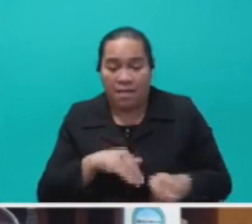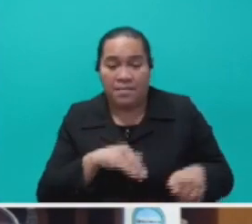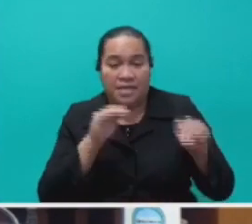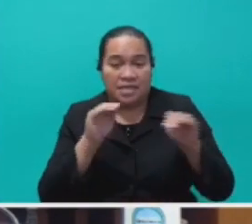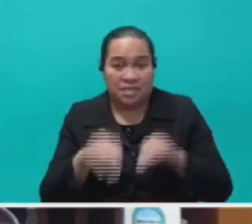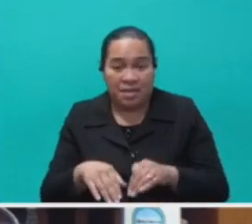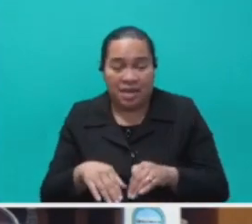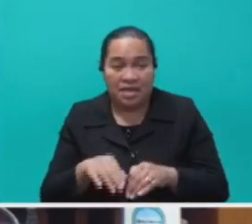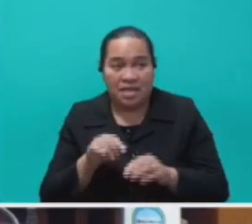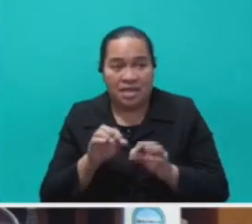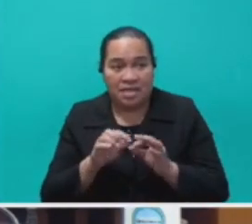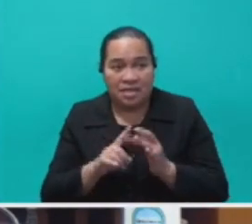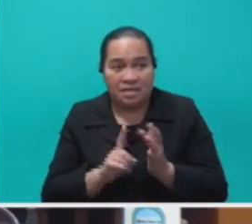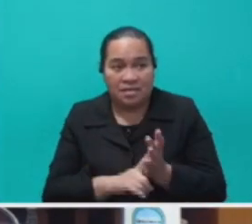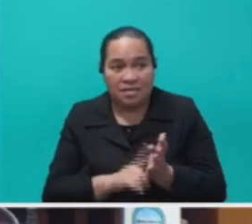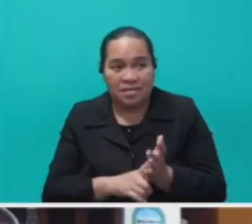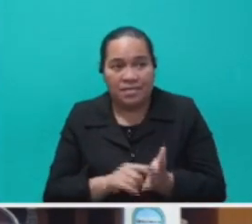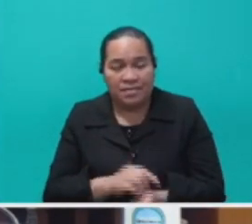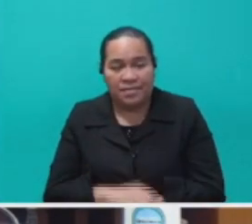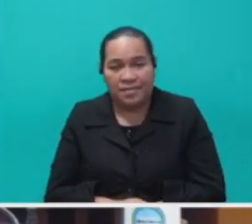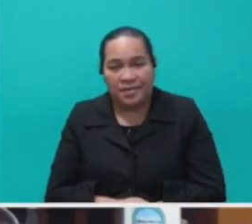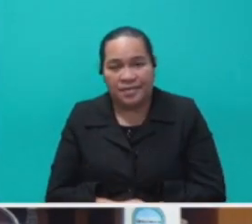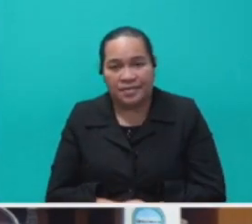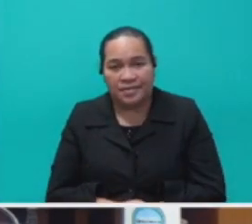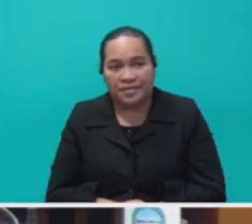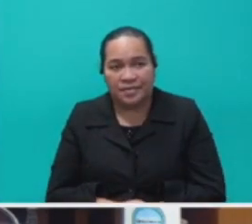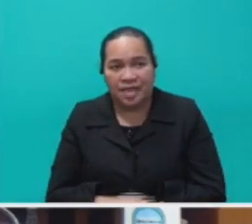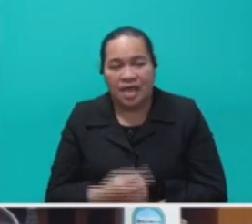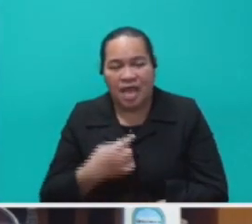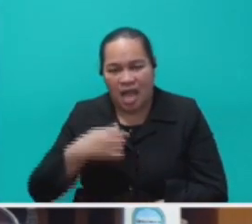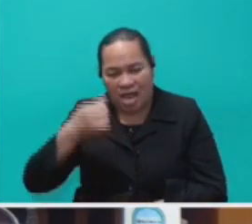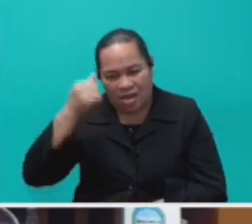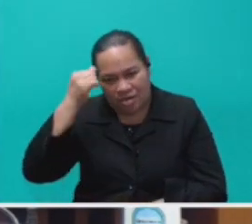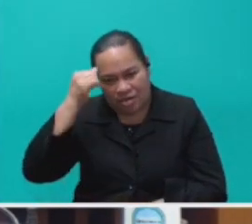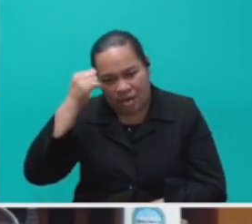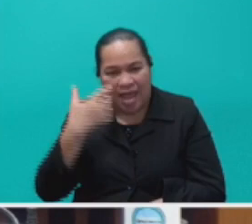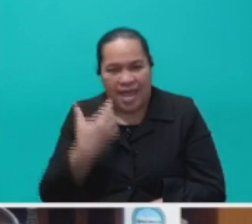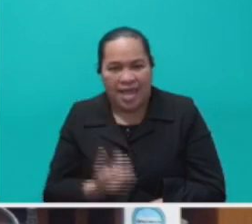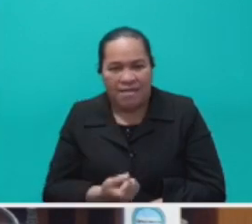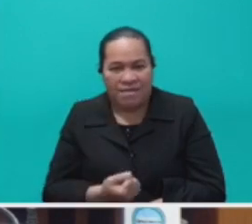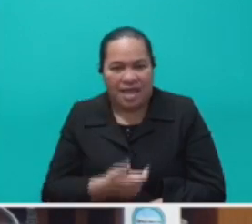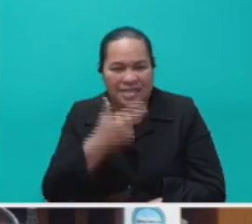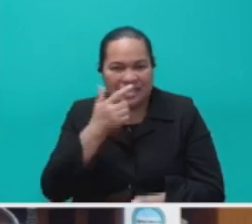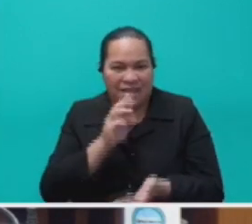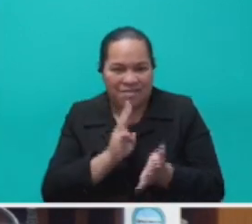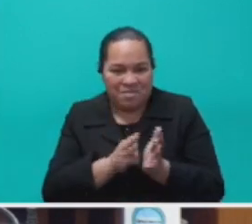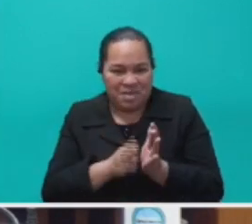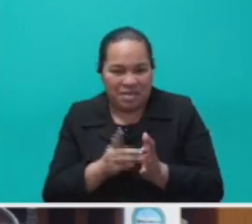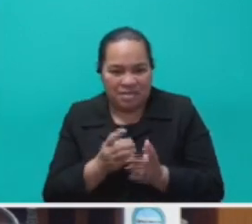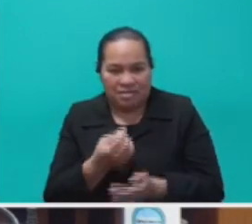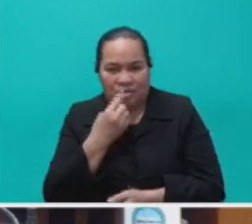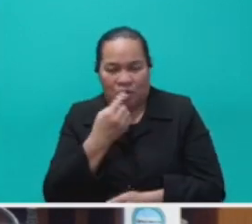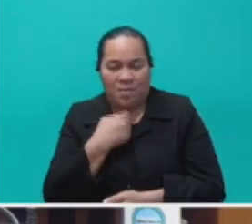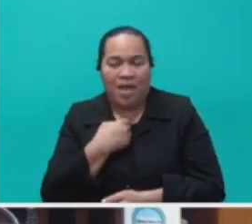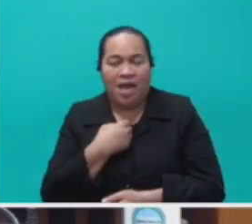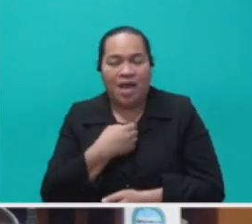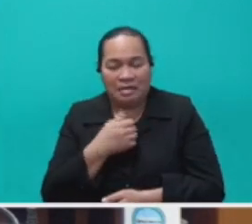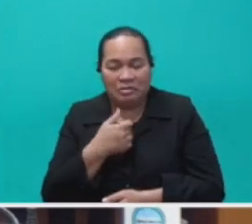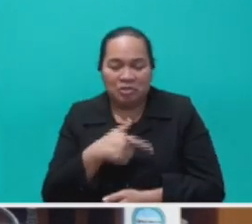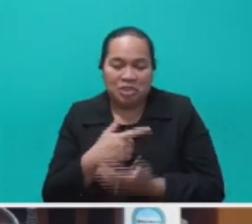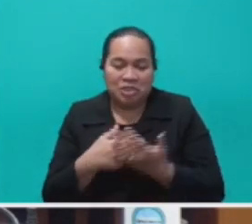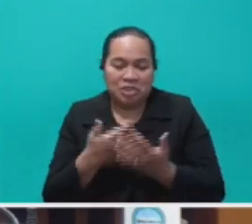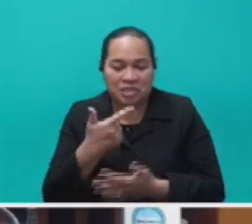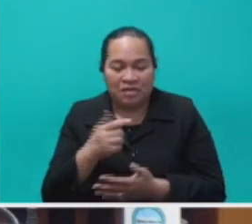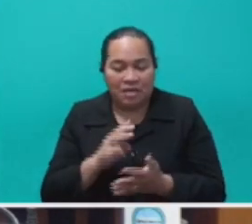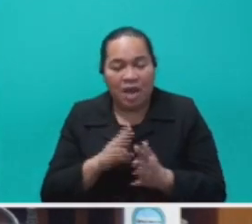that bill this afternoon, I know that I have about 7 minutes, I've been told. Let me